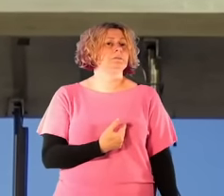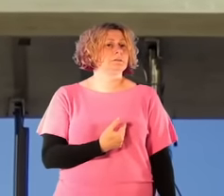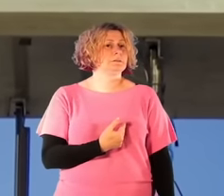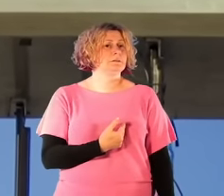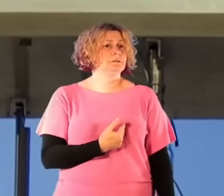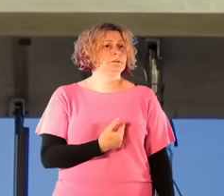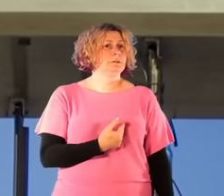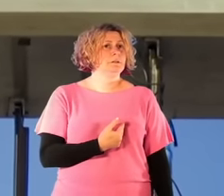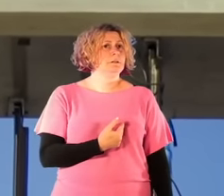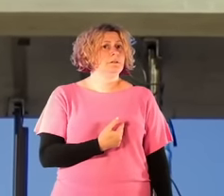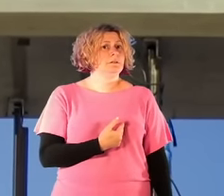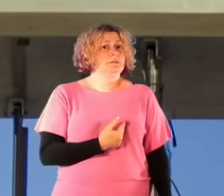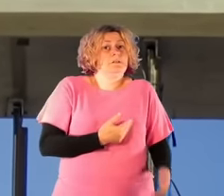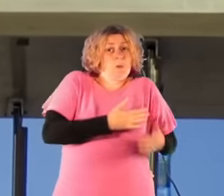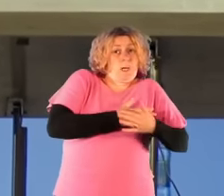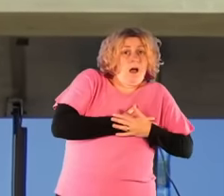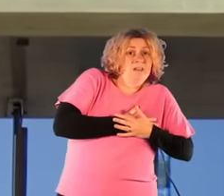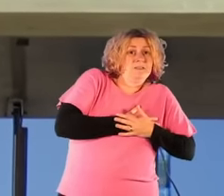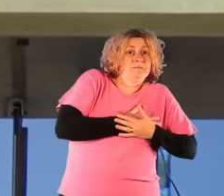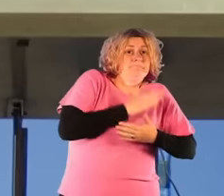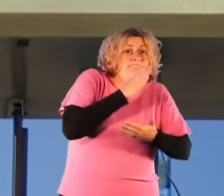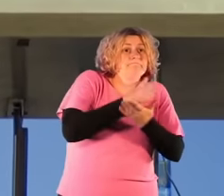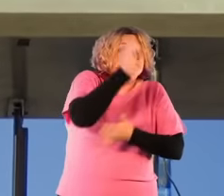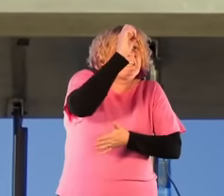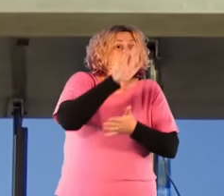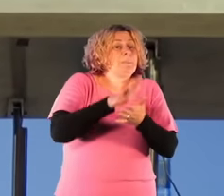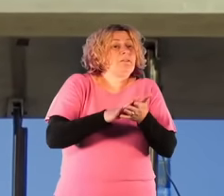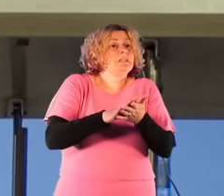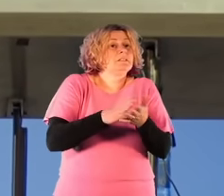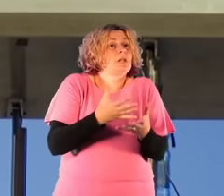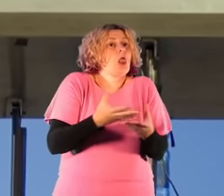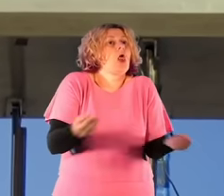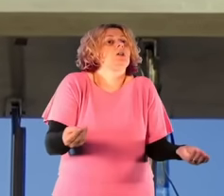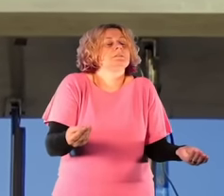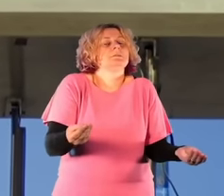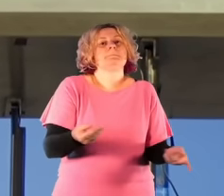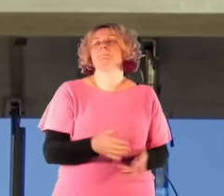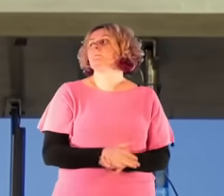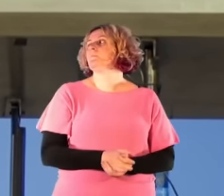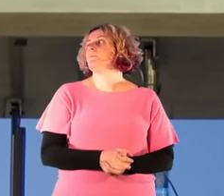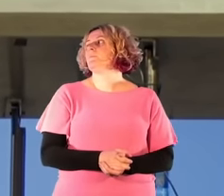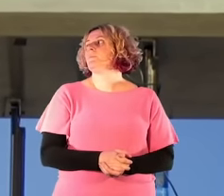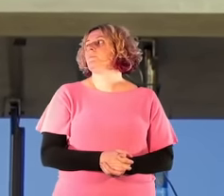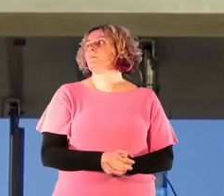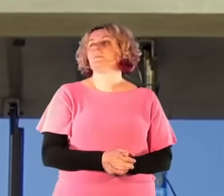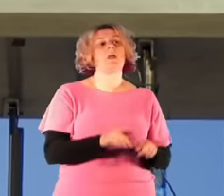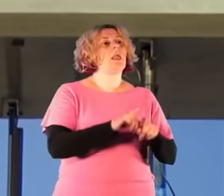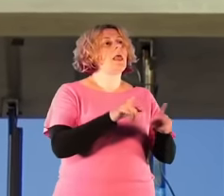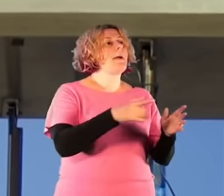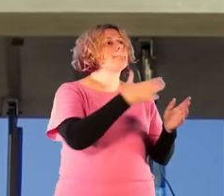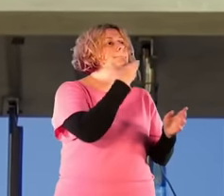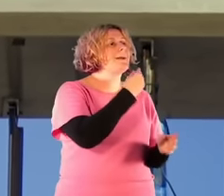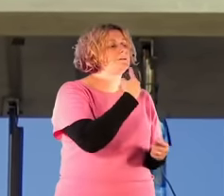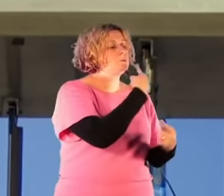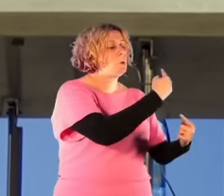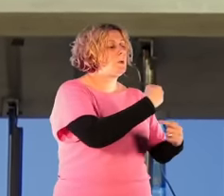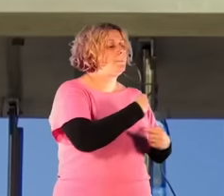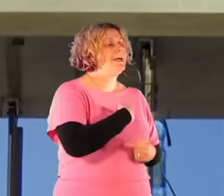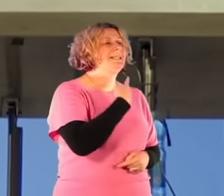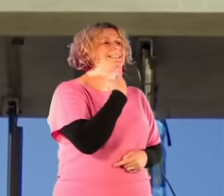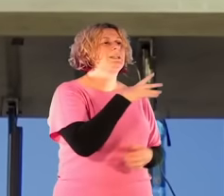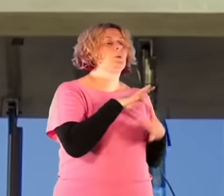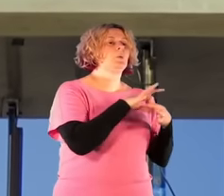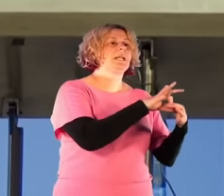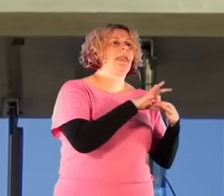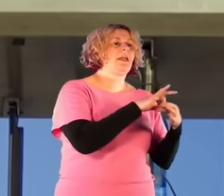But when we love, we lose. Like the man who says to me, you know, my wife, we were together for over 50 years. Early in the morning when I